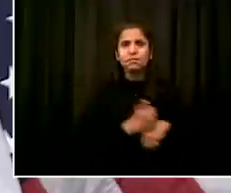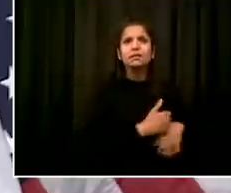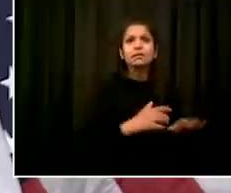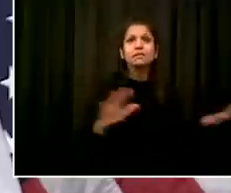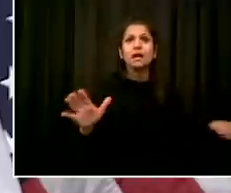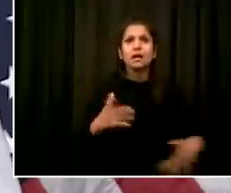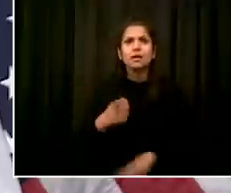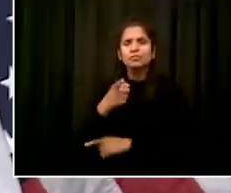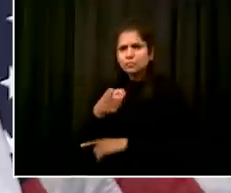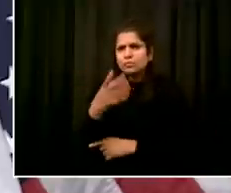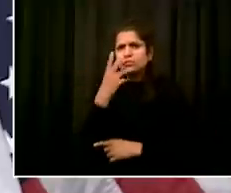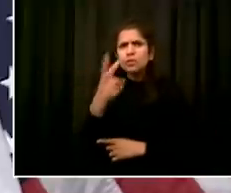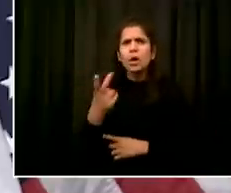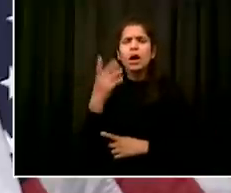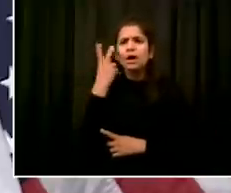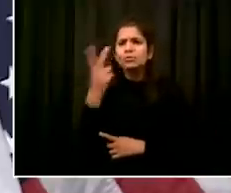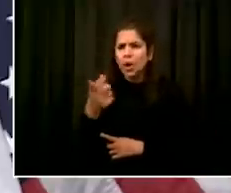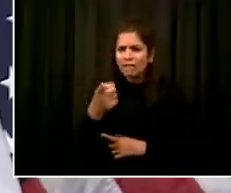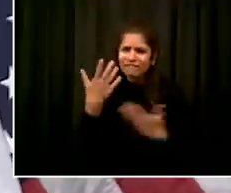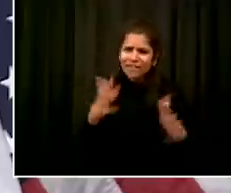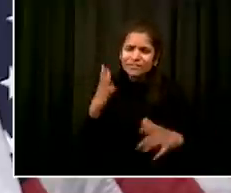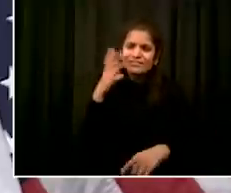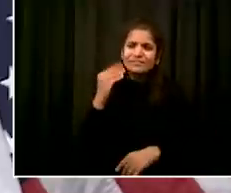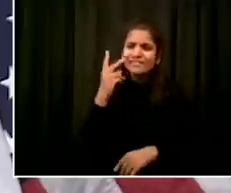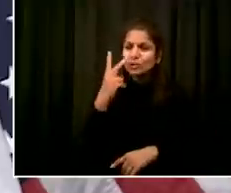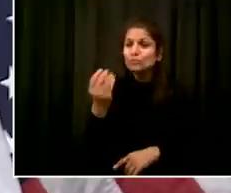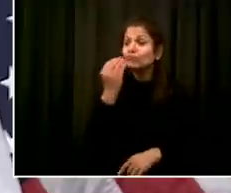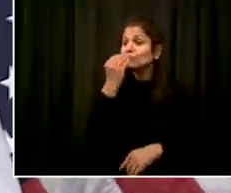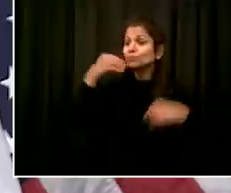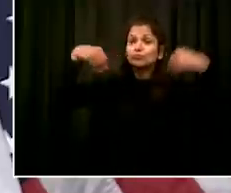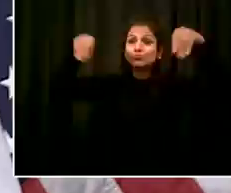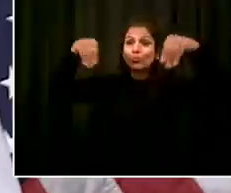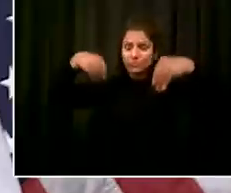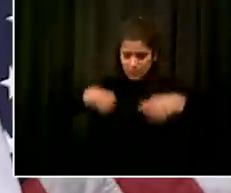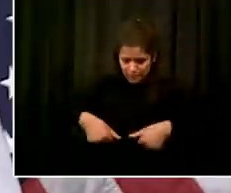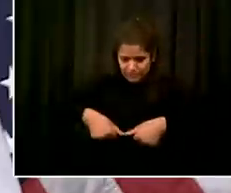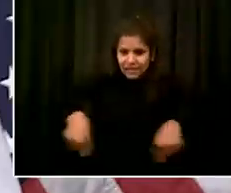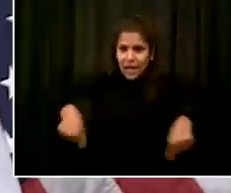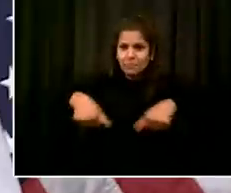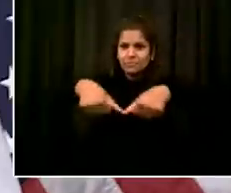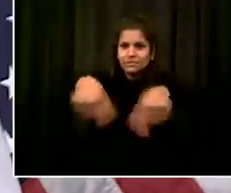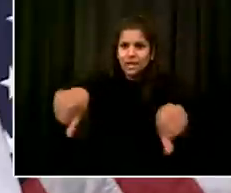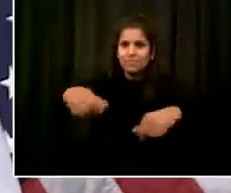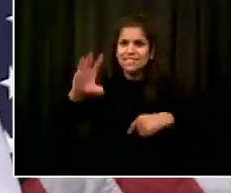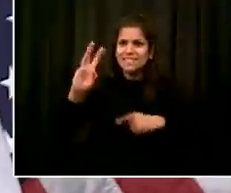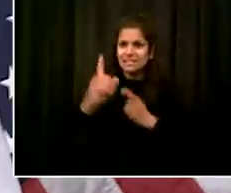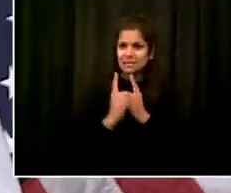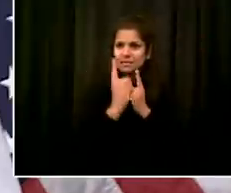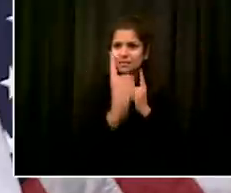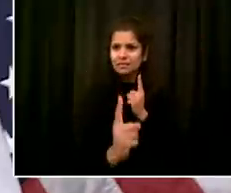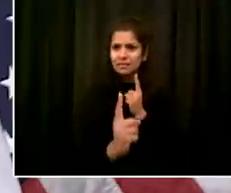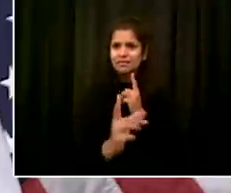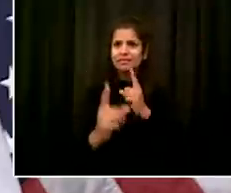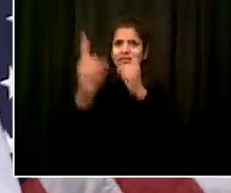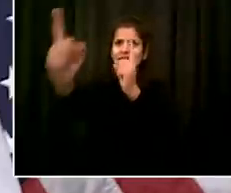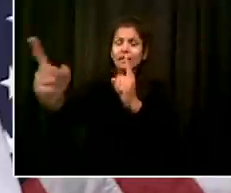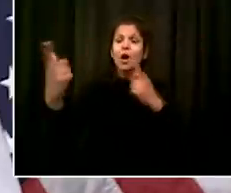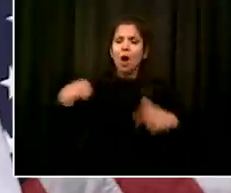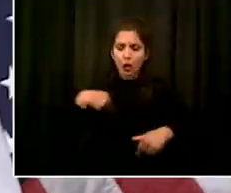we need the MTA to do that. And then on the curfew, Juliet, we're going to end it as per now. We're going to watch every single day,